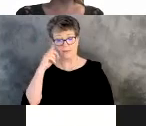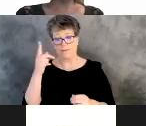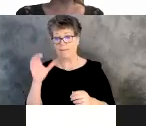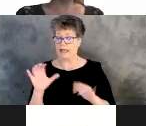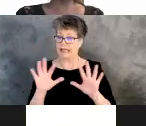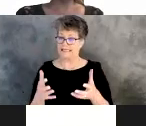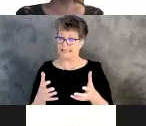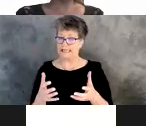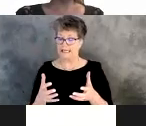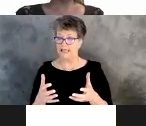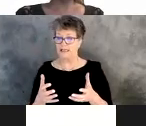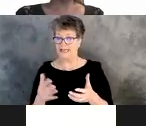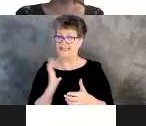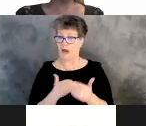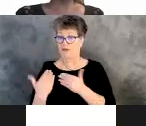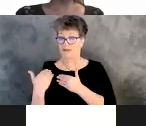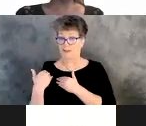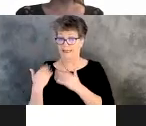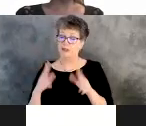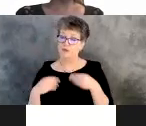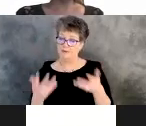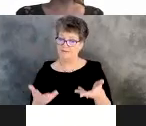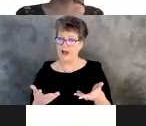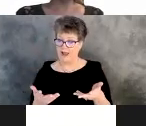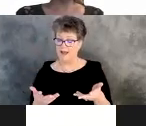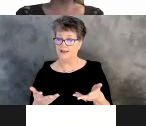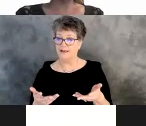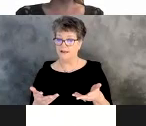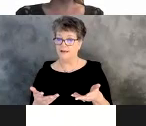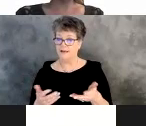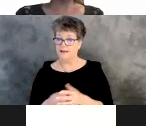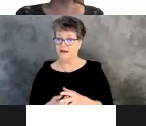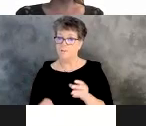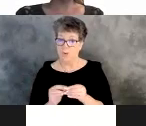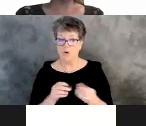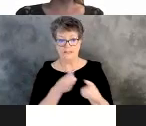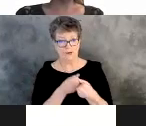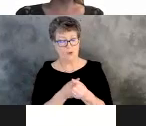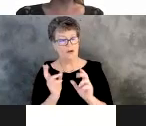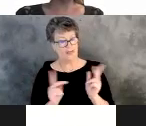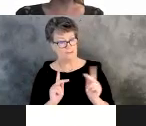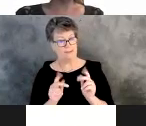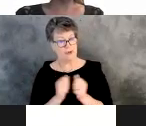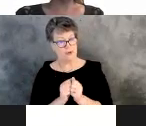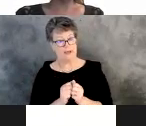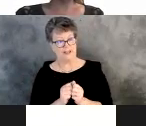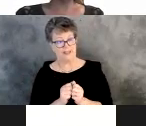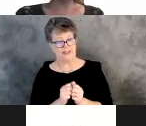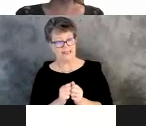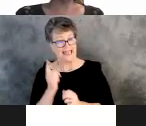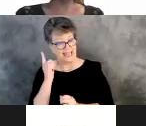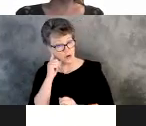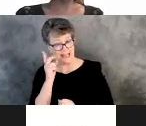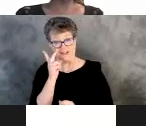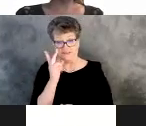our responsibility to provide the additional support that people with hearing, vision, or speech